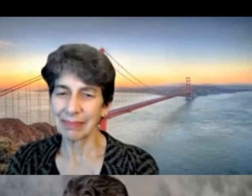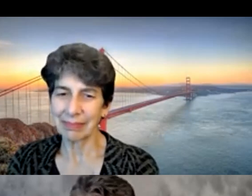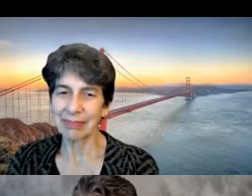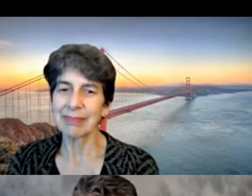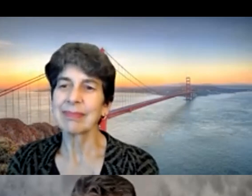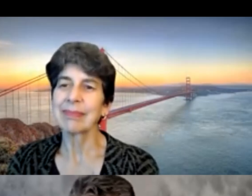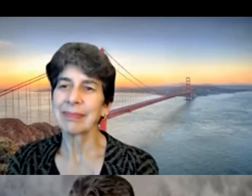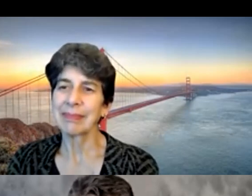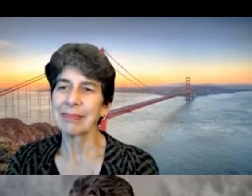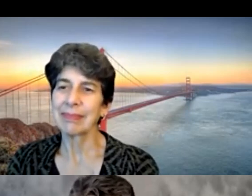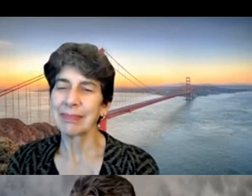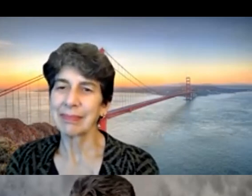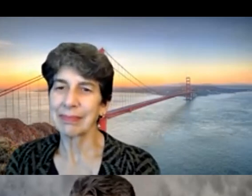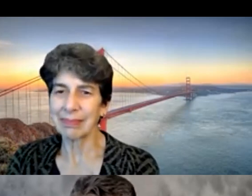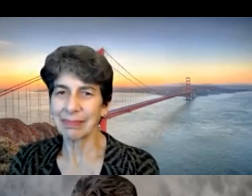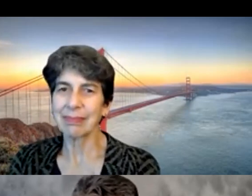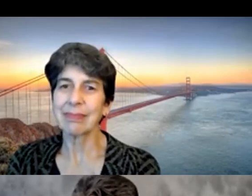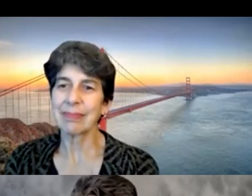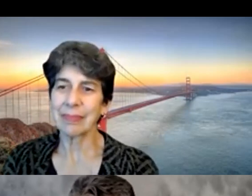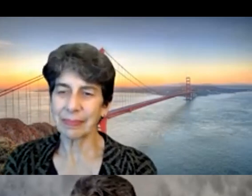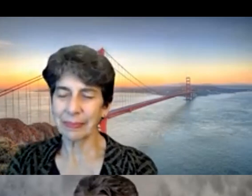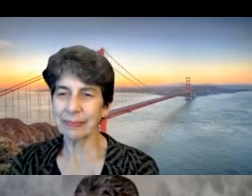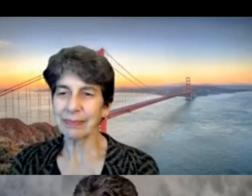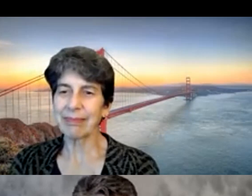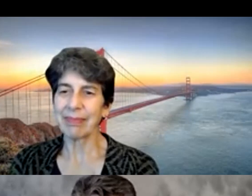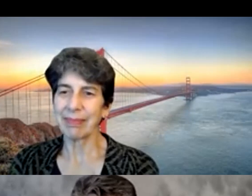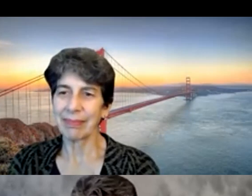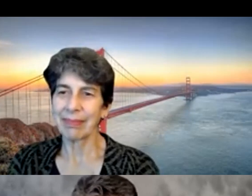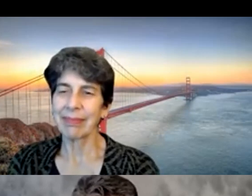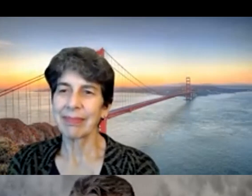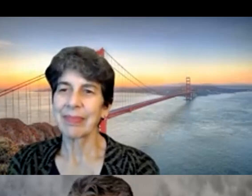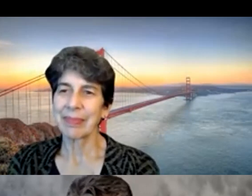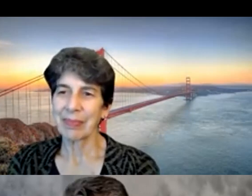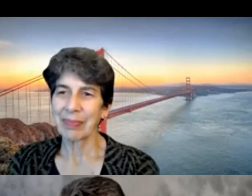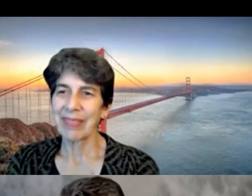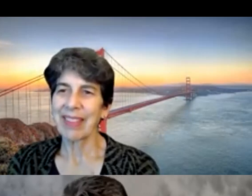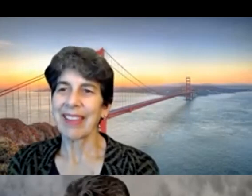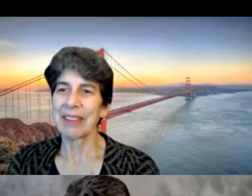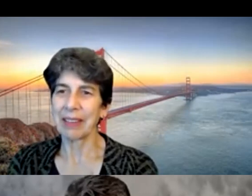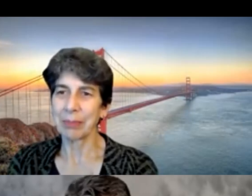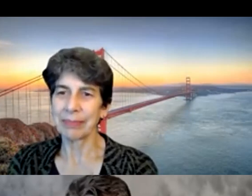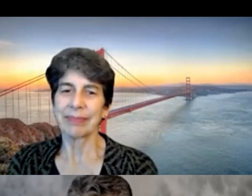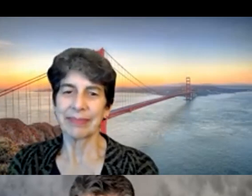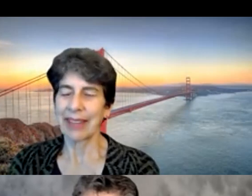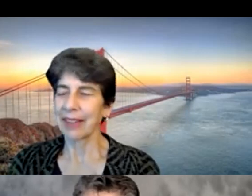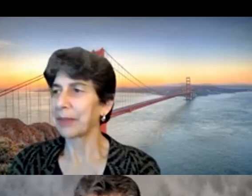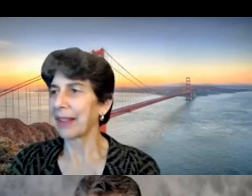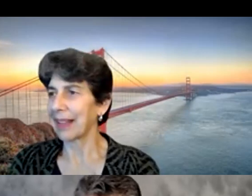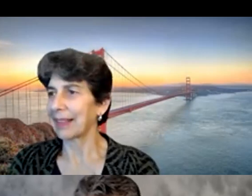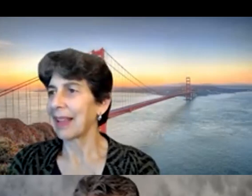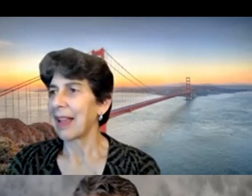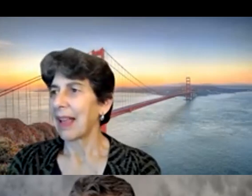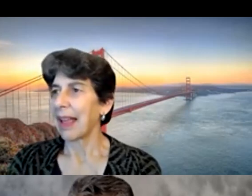continue to update this committee and others on that work and effort. So appreciate the comments. Thank you, Kim. Thank